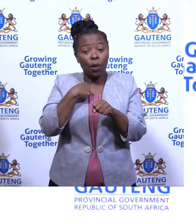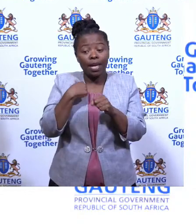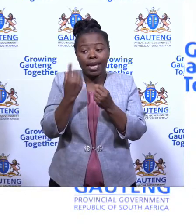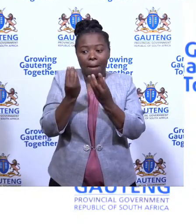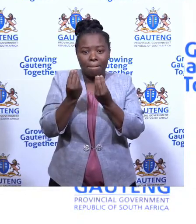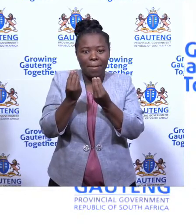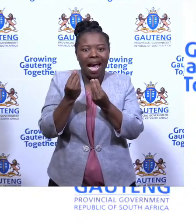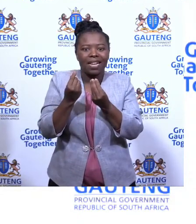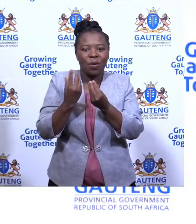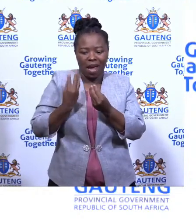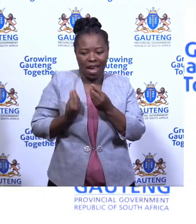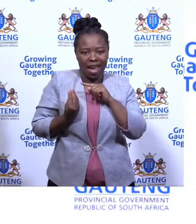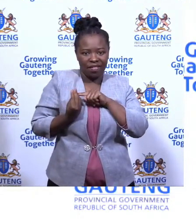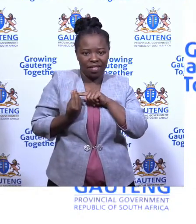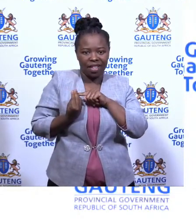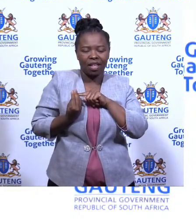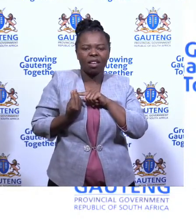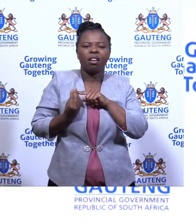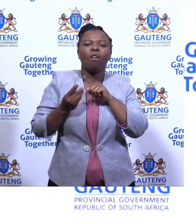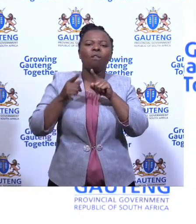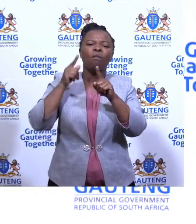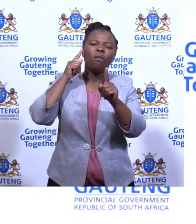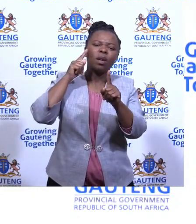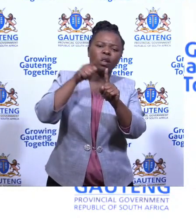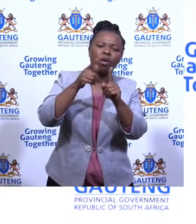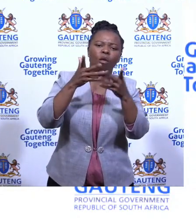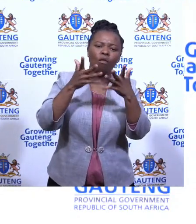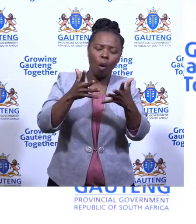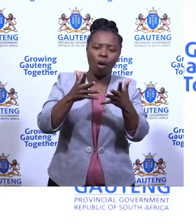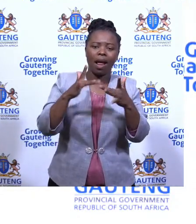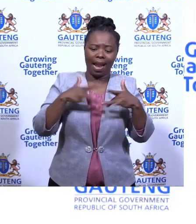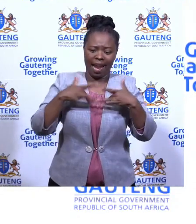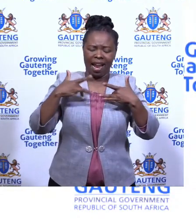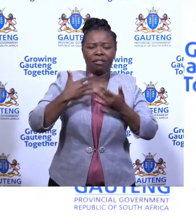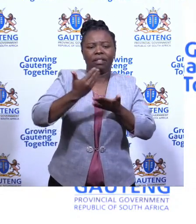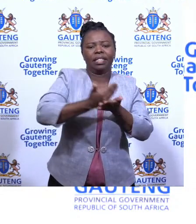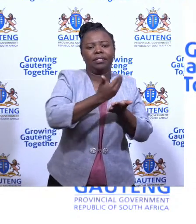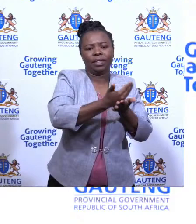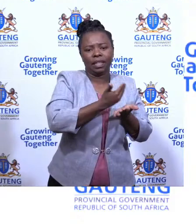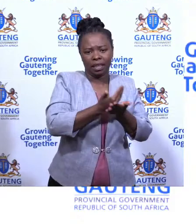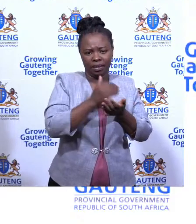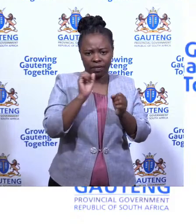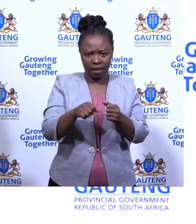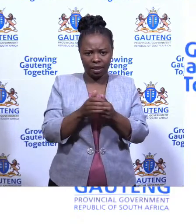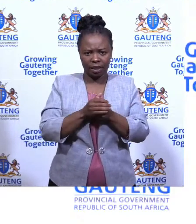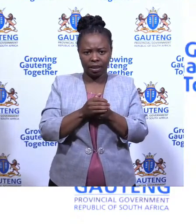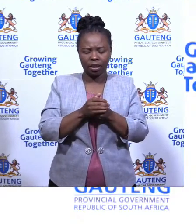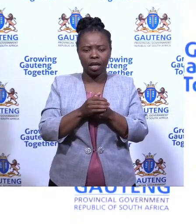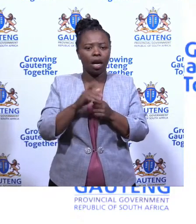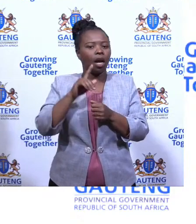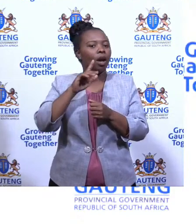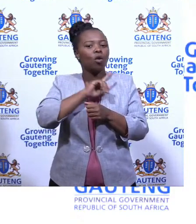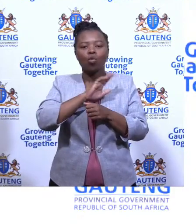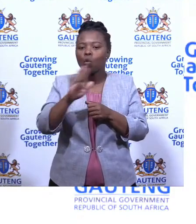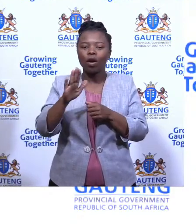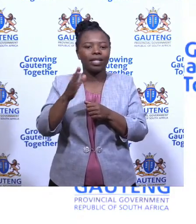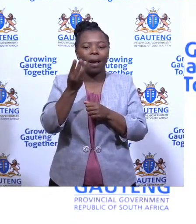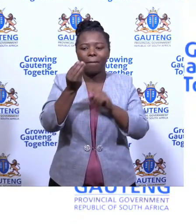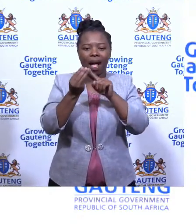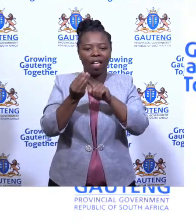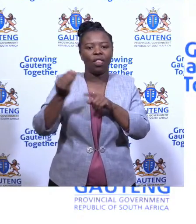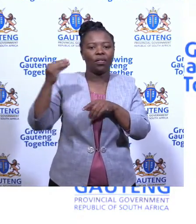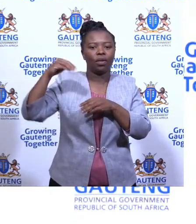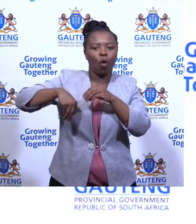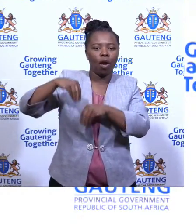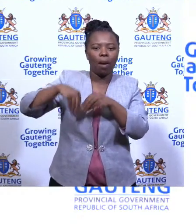is directed to save lives and doesn't end in the pockets of thieves. So I